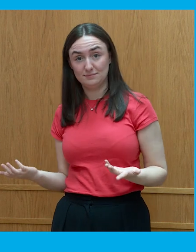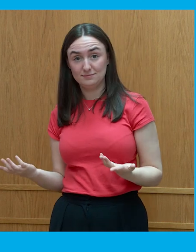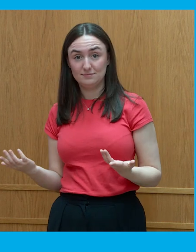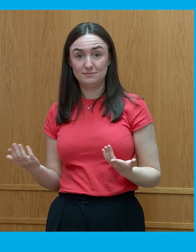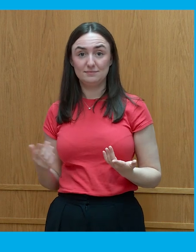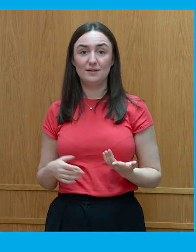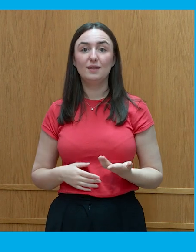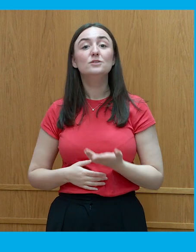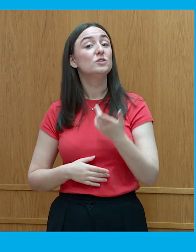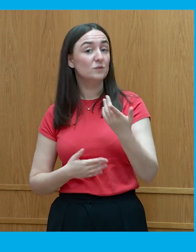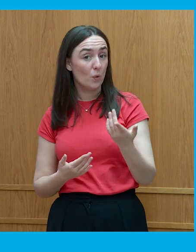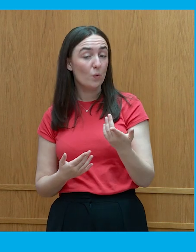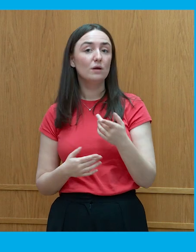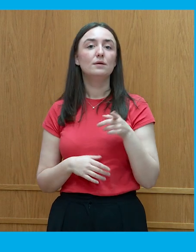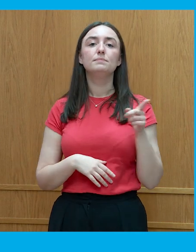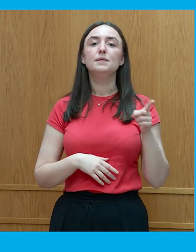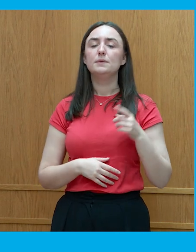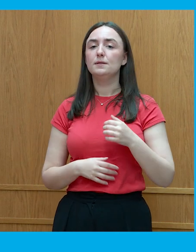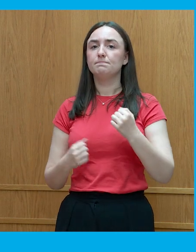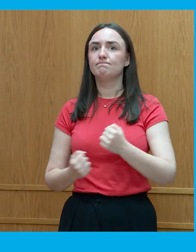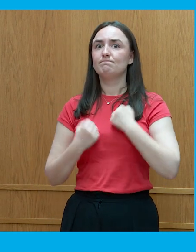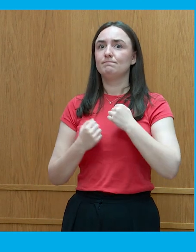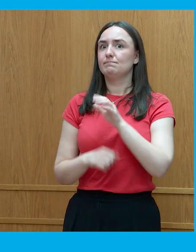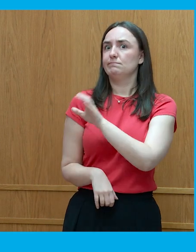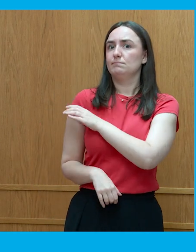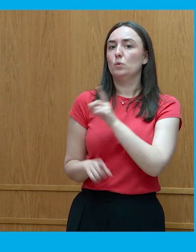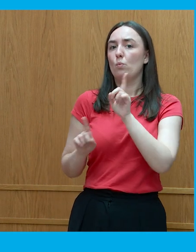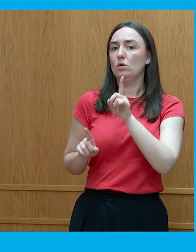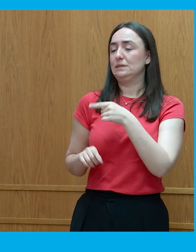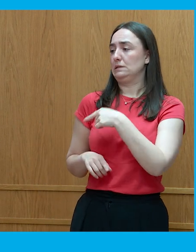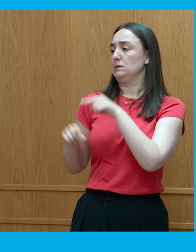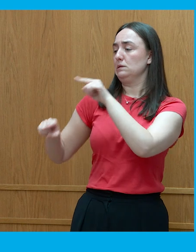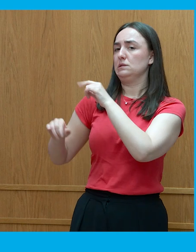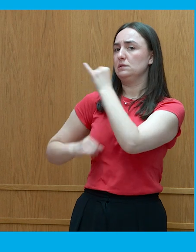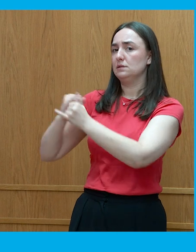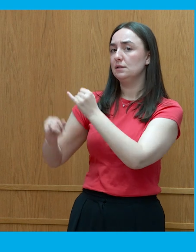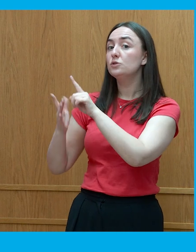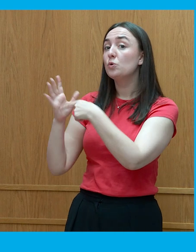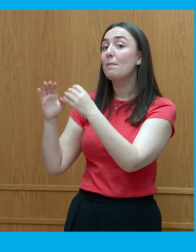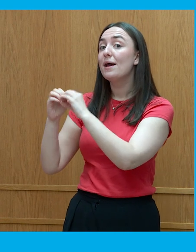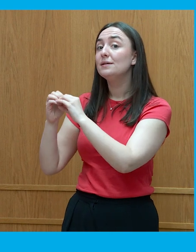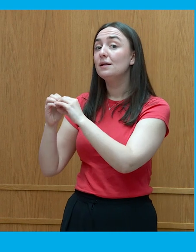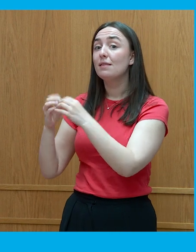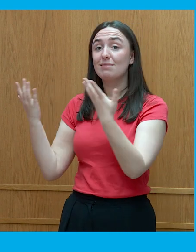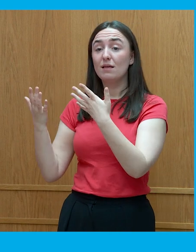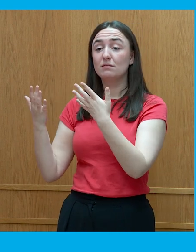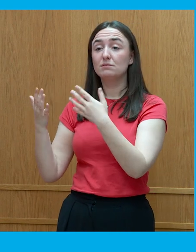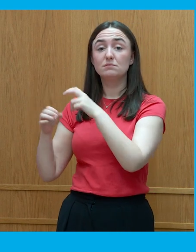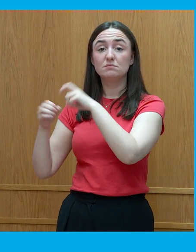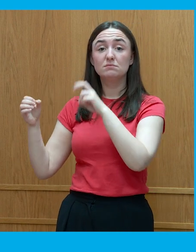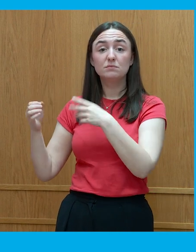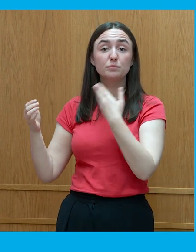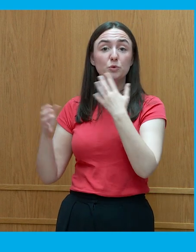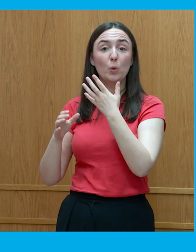day, he was running on the strength of his personality and his appeal within the party. There's no campaign because they didn't think they needed a